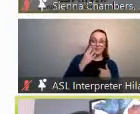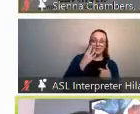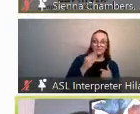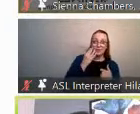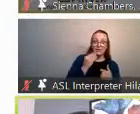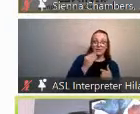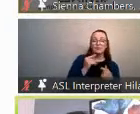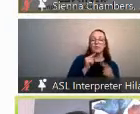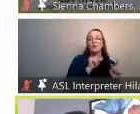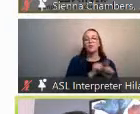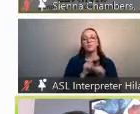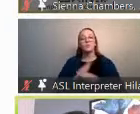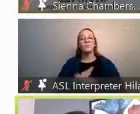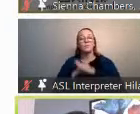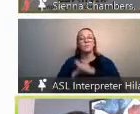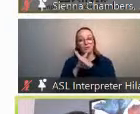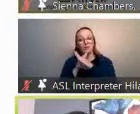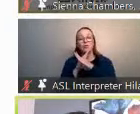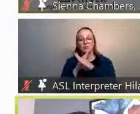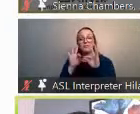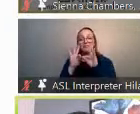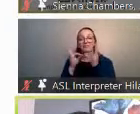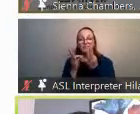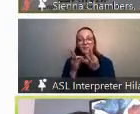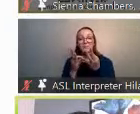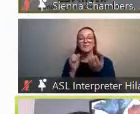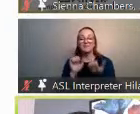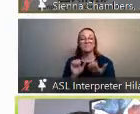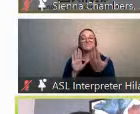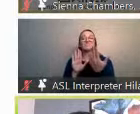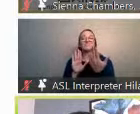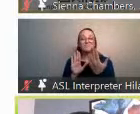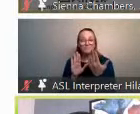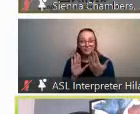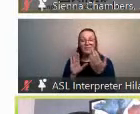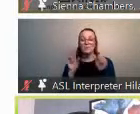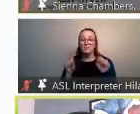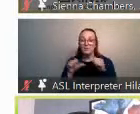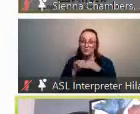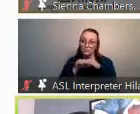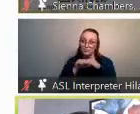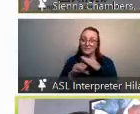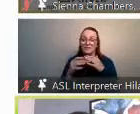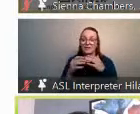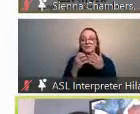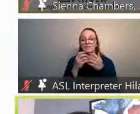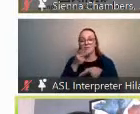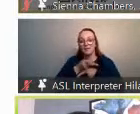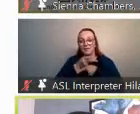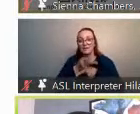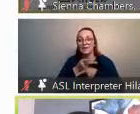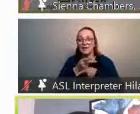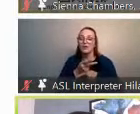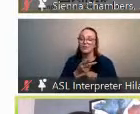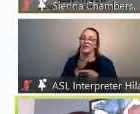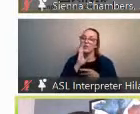the barriers families may experience in accessing care that meets their family's needs and